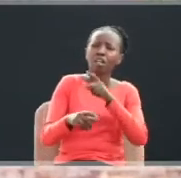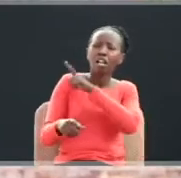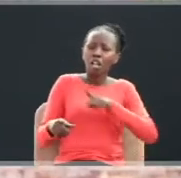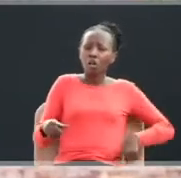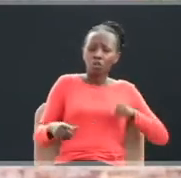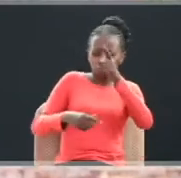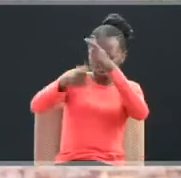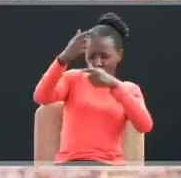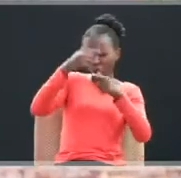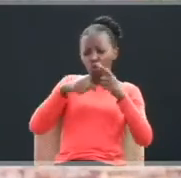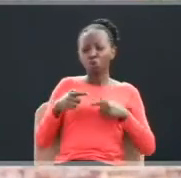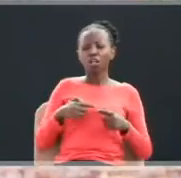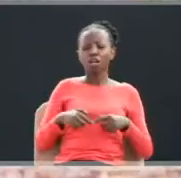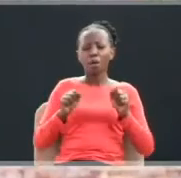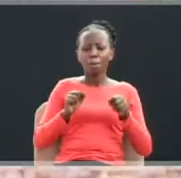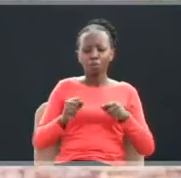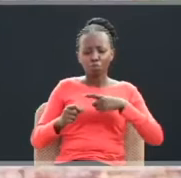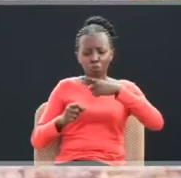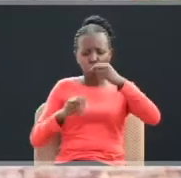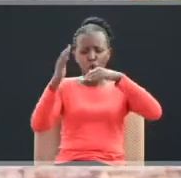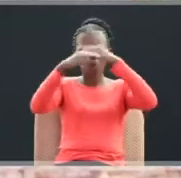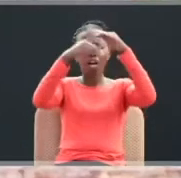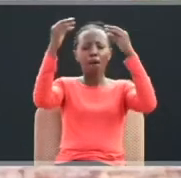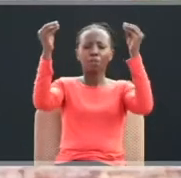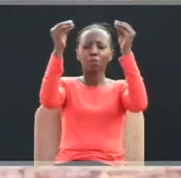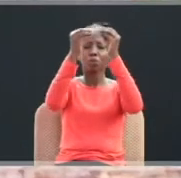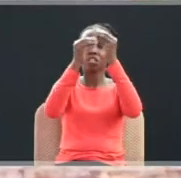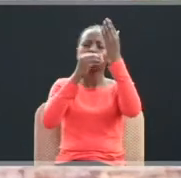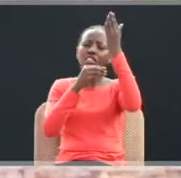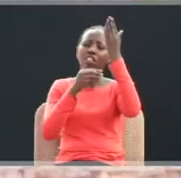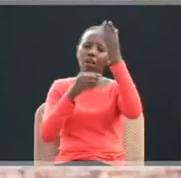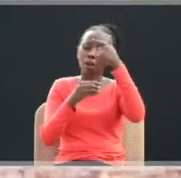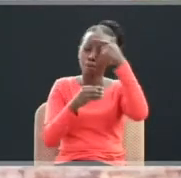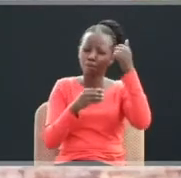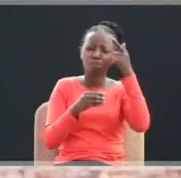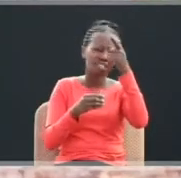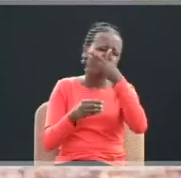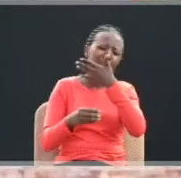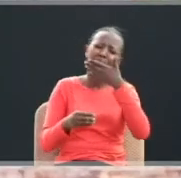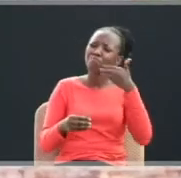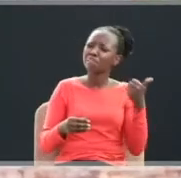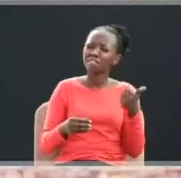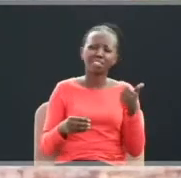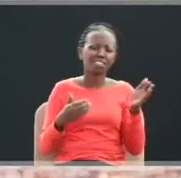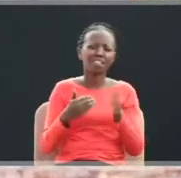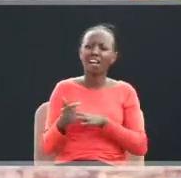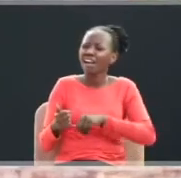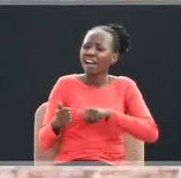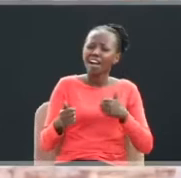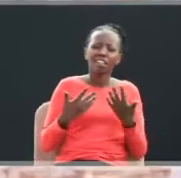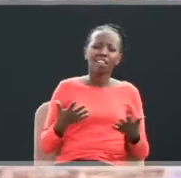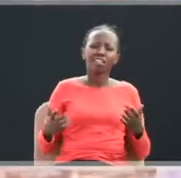descend, we will go up to meet him in the air, because that is better than anything that we can have here on this